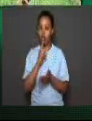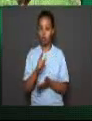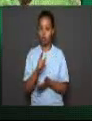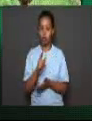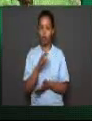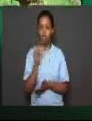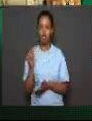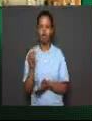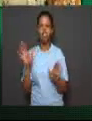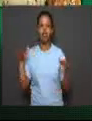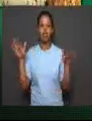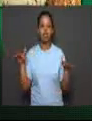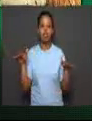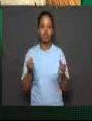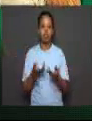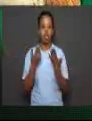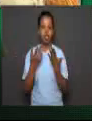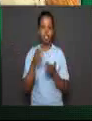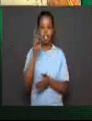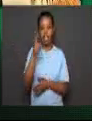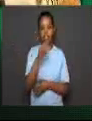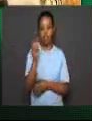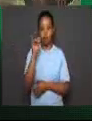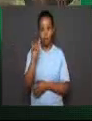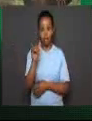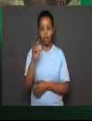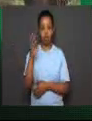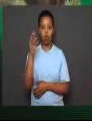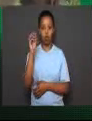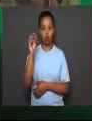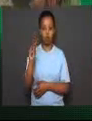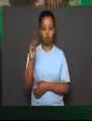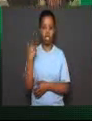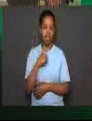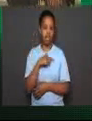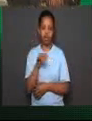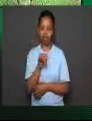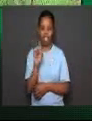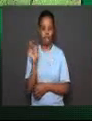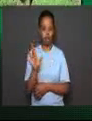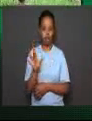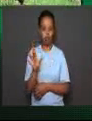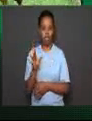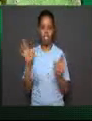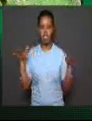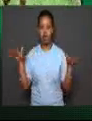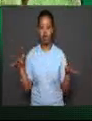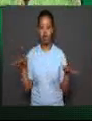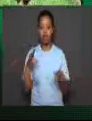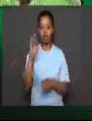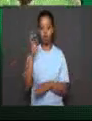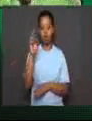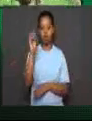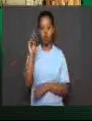do not have X and Y chromosomes like us. Bird chromosomes